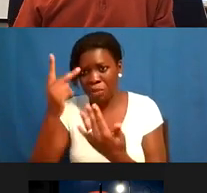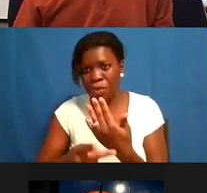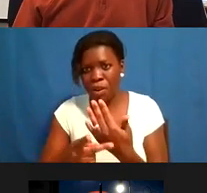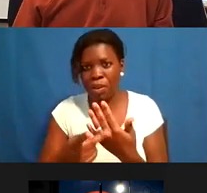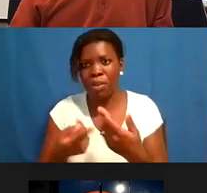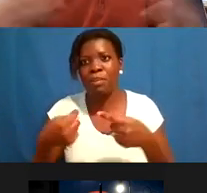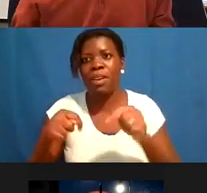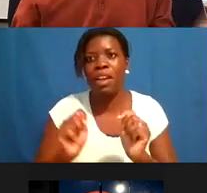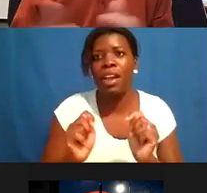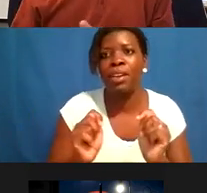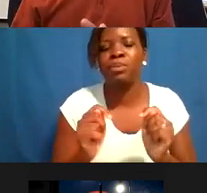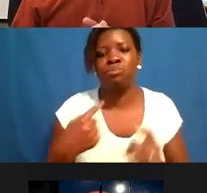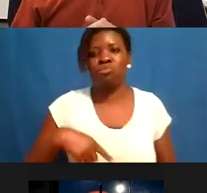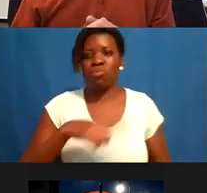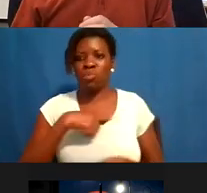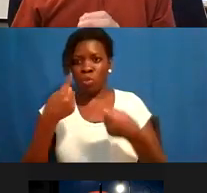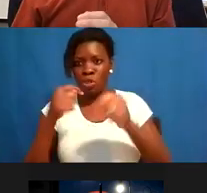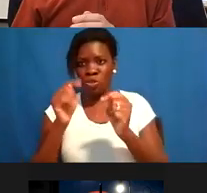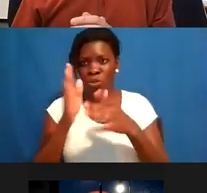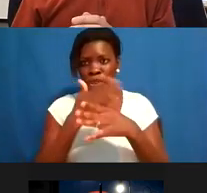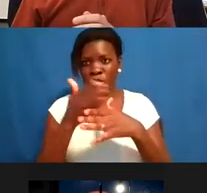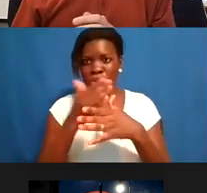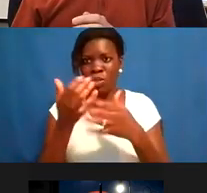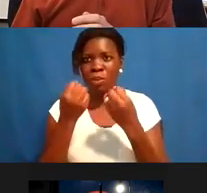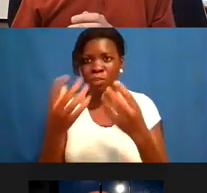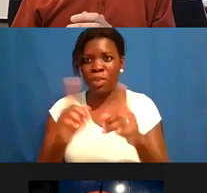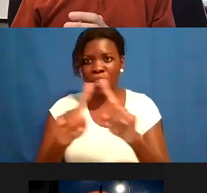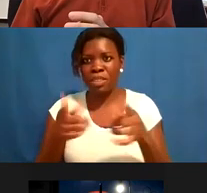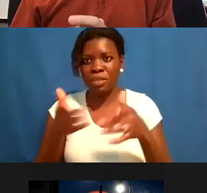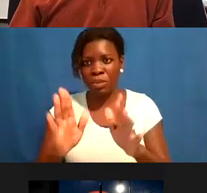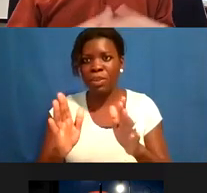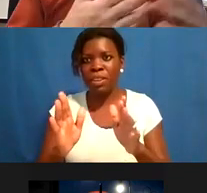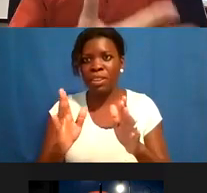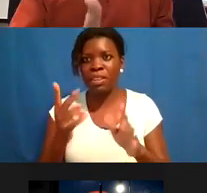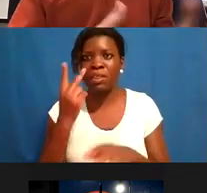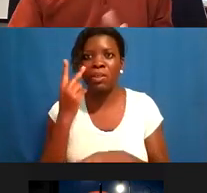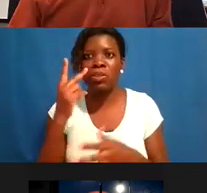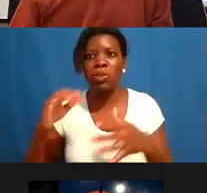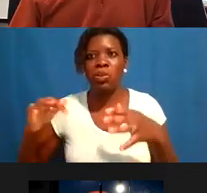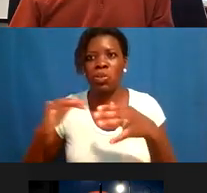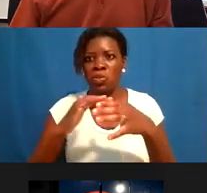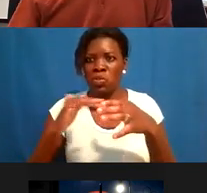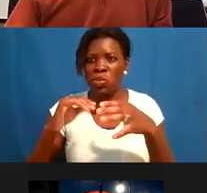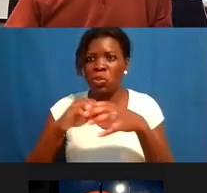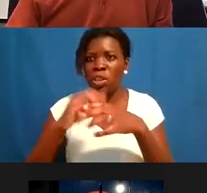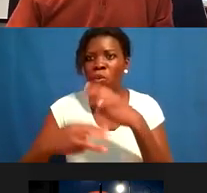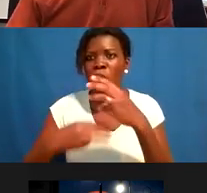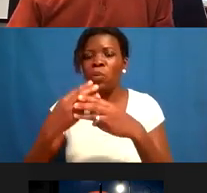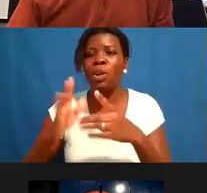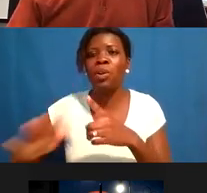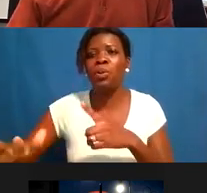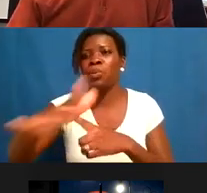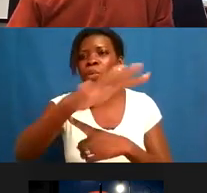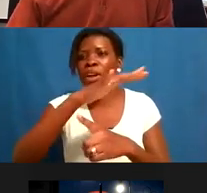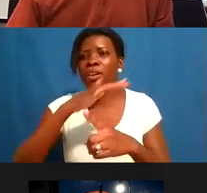tried to share with you many different ways that you see fluids in the world around us, many different ways